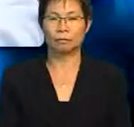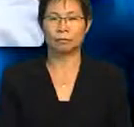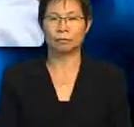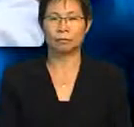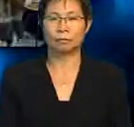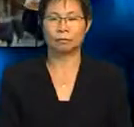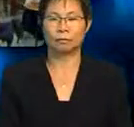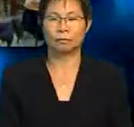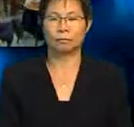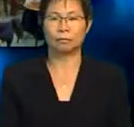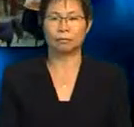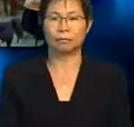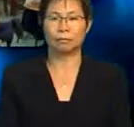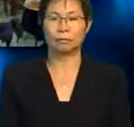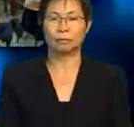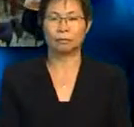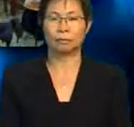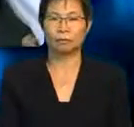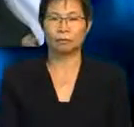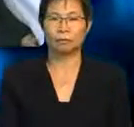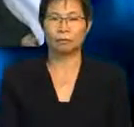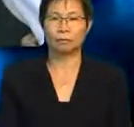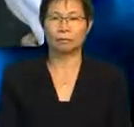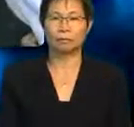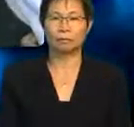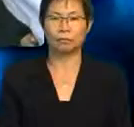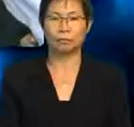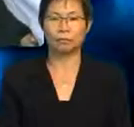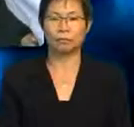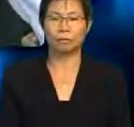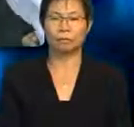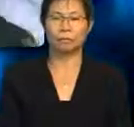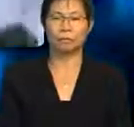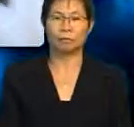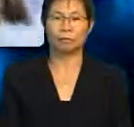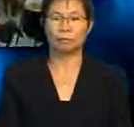What is it? The pins are here.